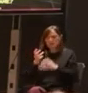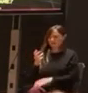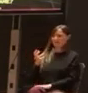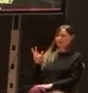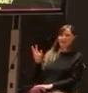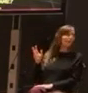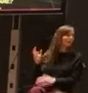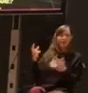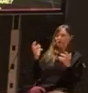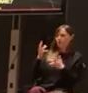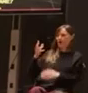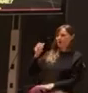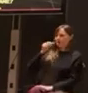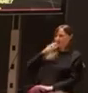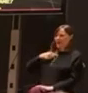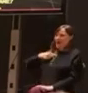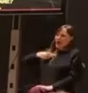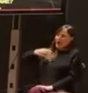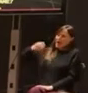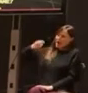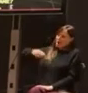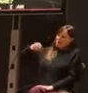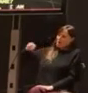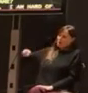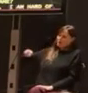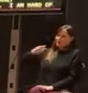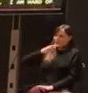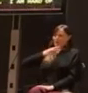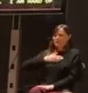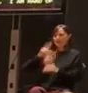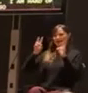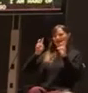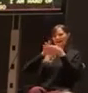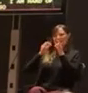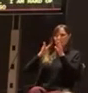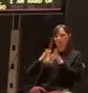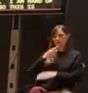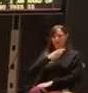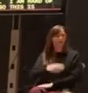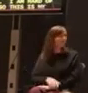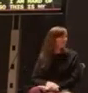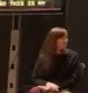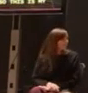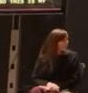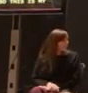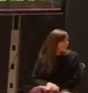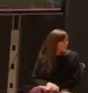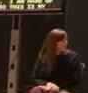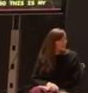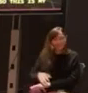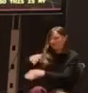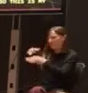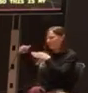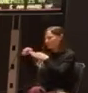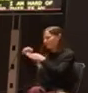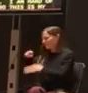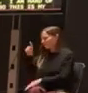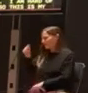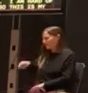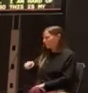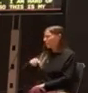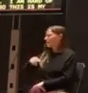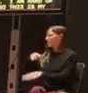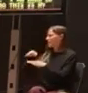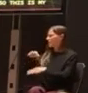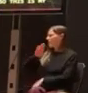I am hard of hearing, so this is my interpreter. Can you cut my mic, please? So, her